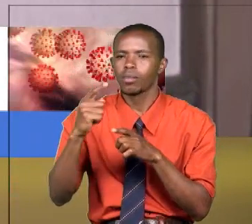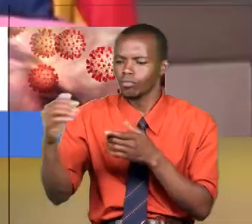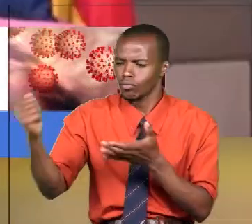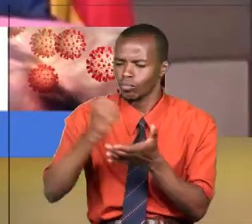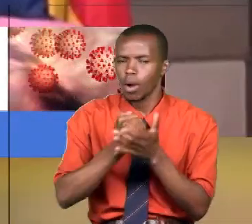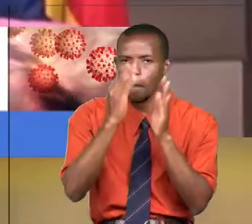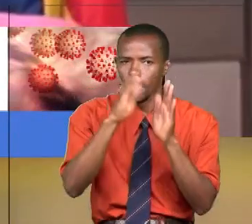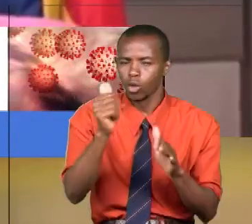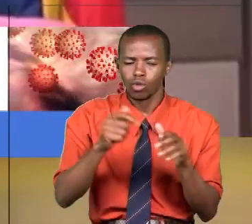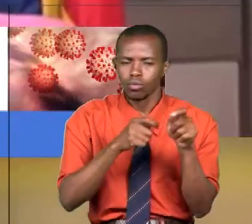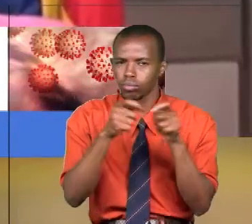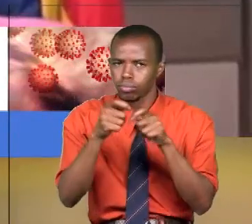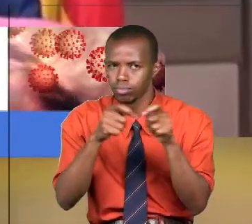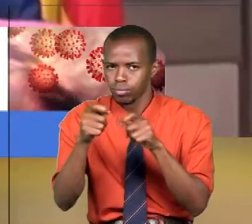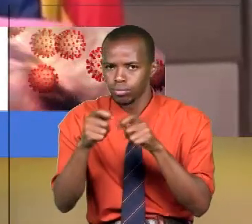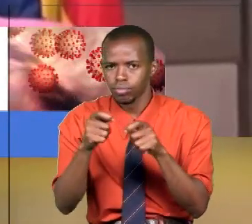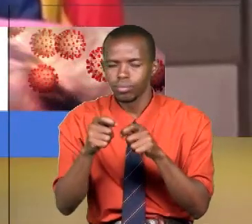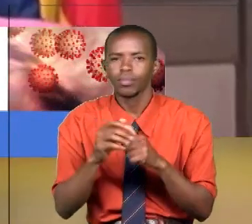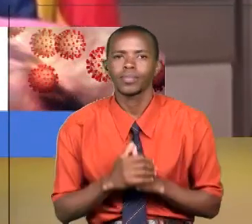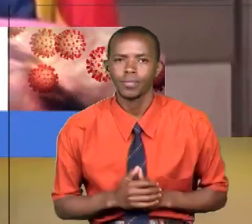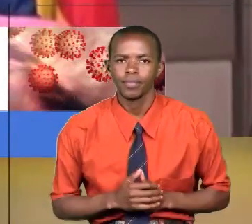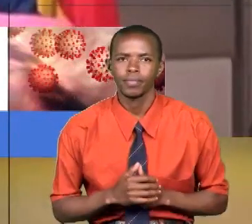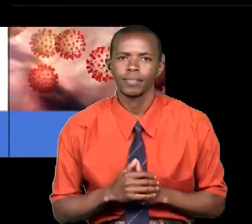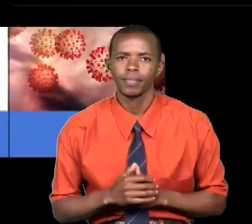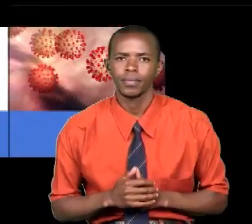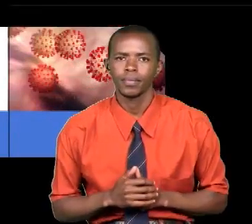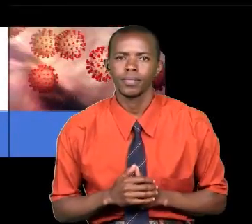was less obstructive to Camara's return.